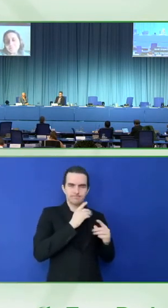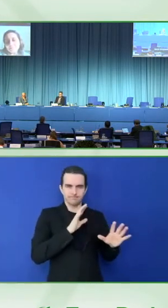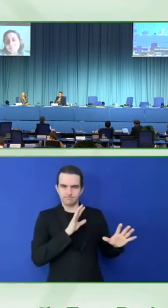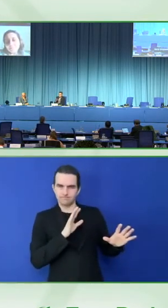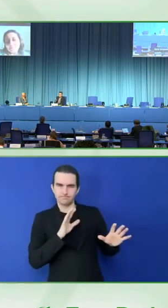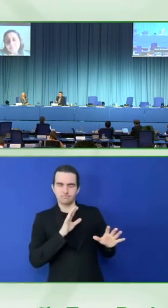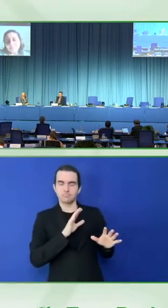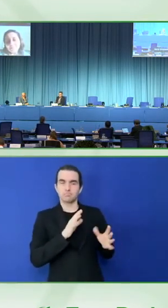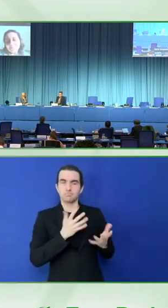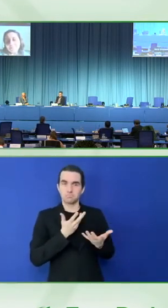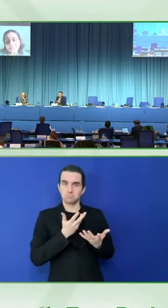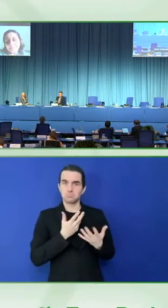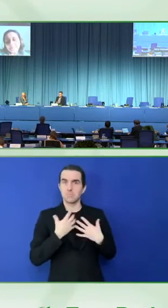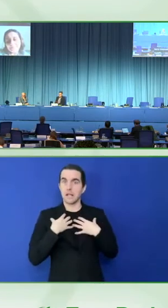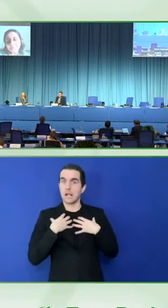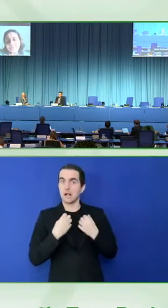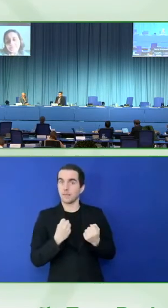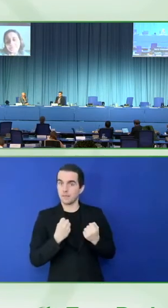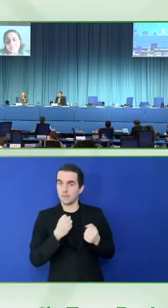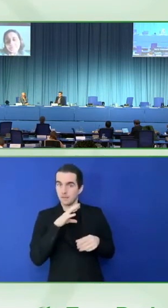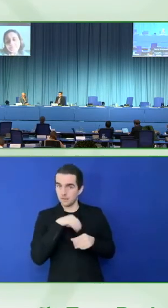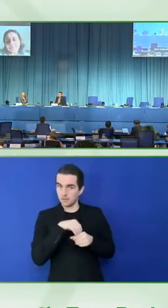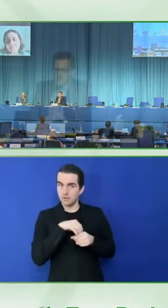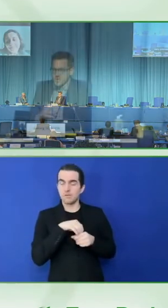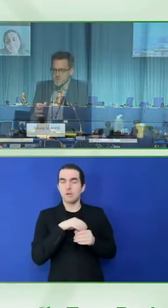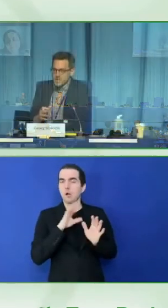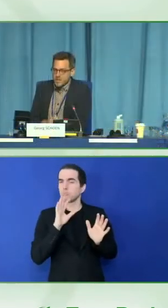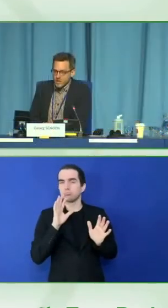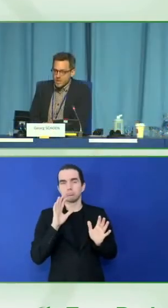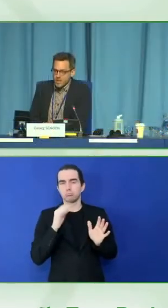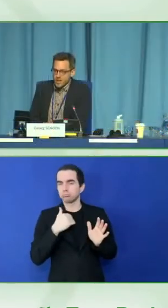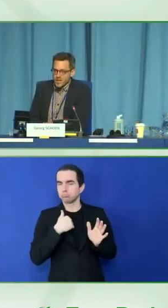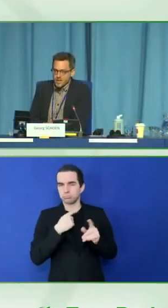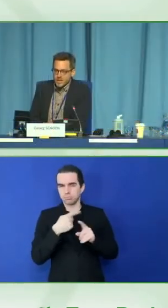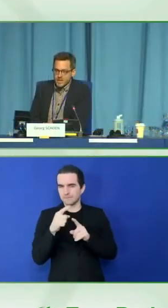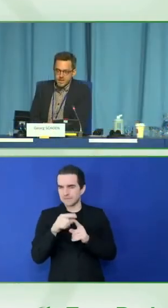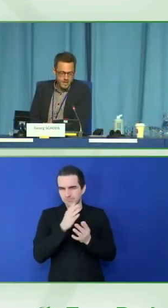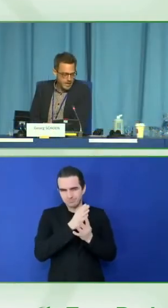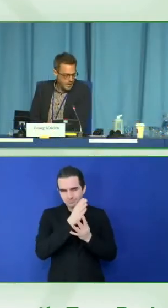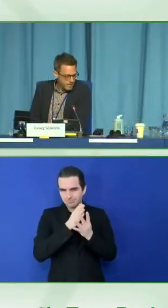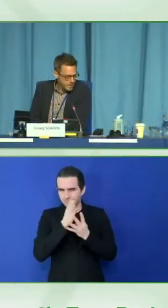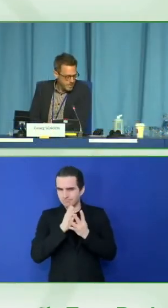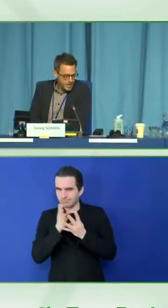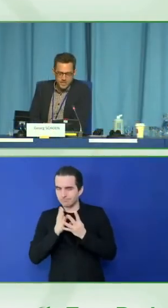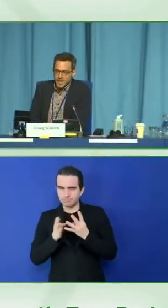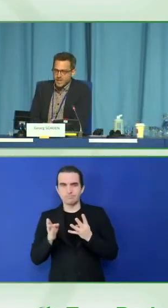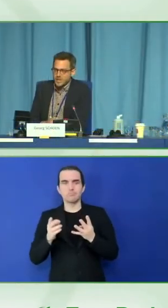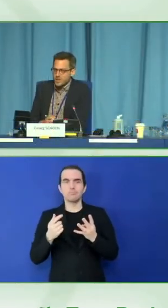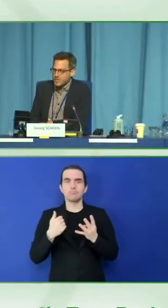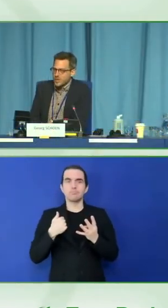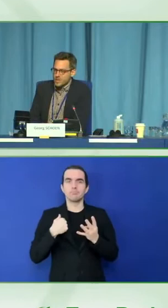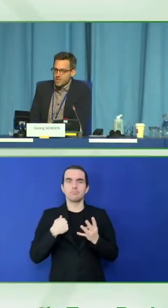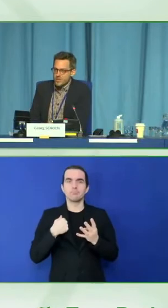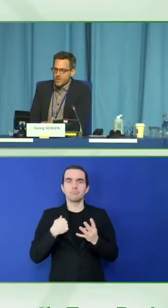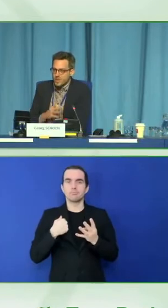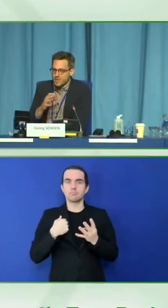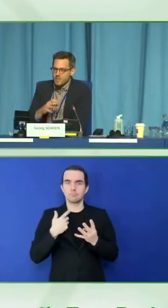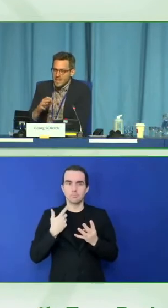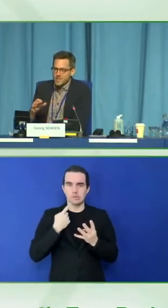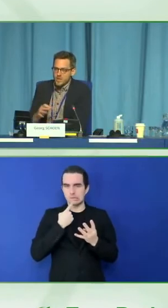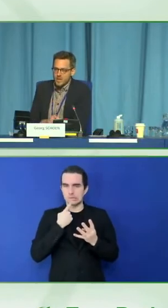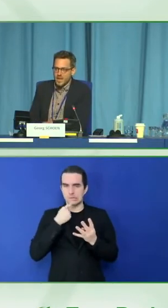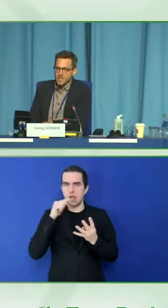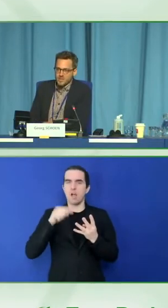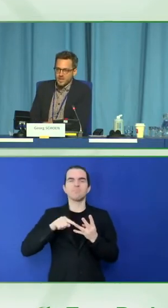Thank you, Charu, for outlining two of the sectors where you see great potential. And as well, Ankita, you've mentioned before